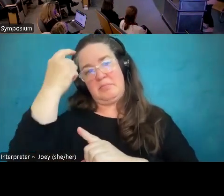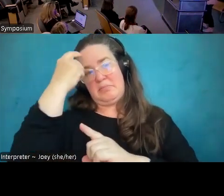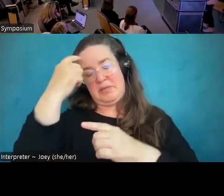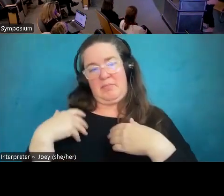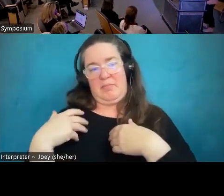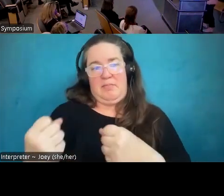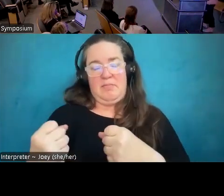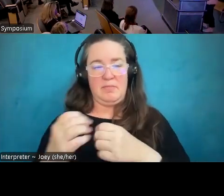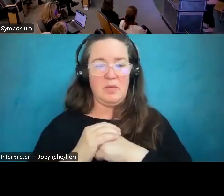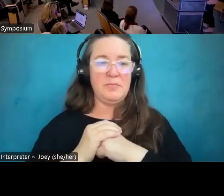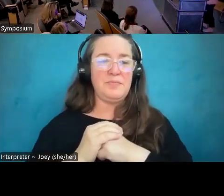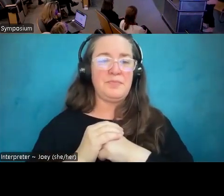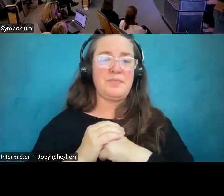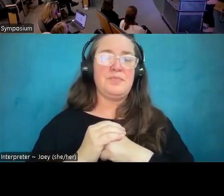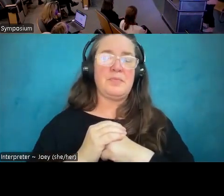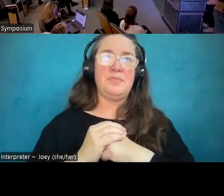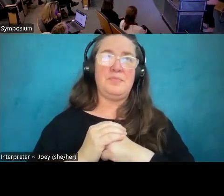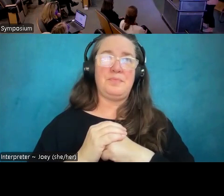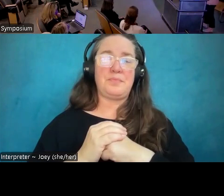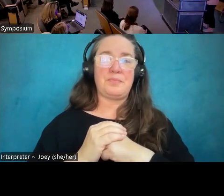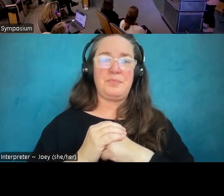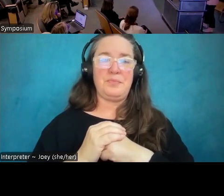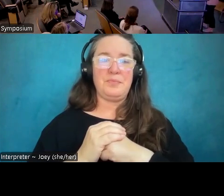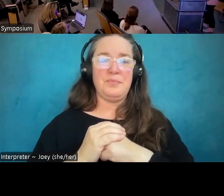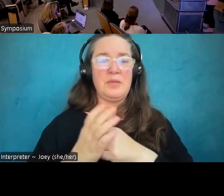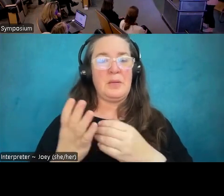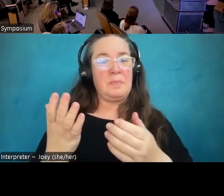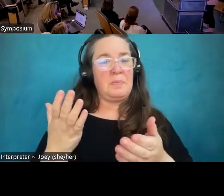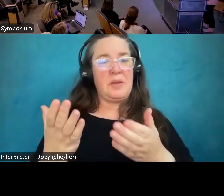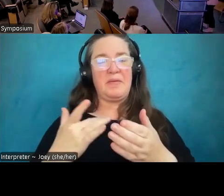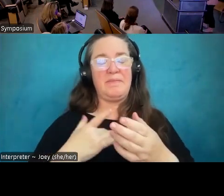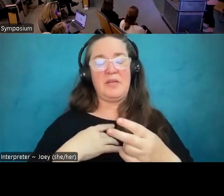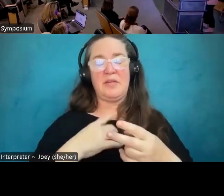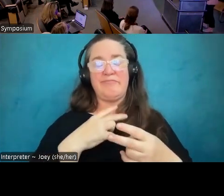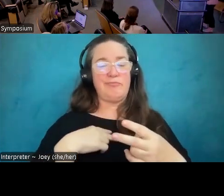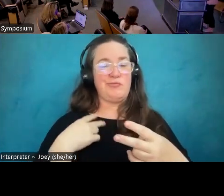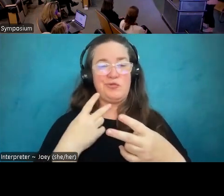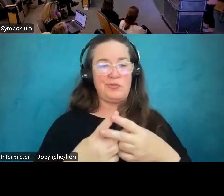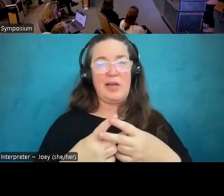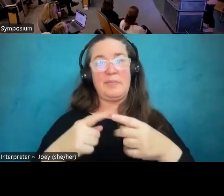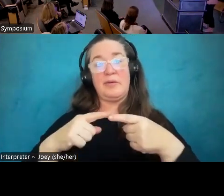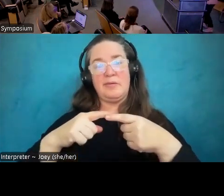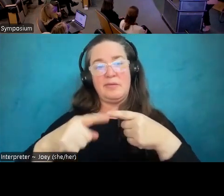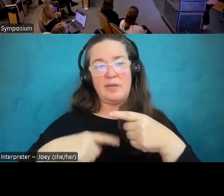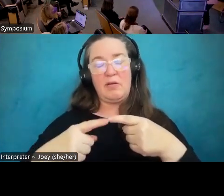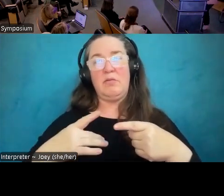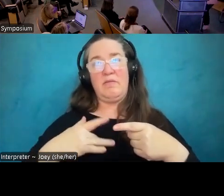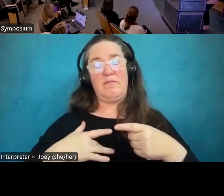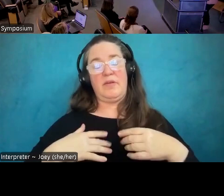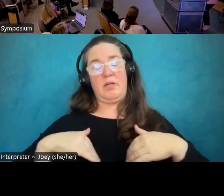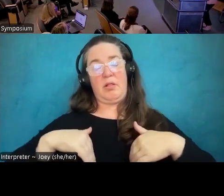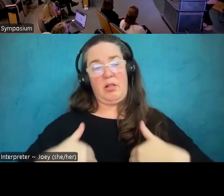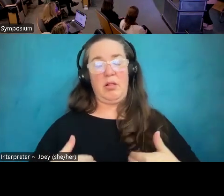well-being. So it might be feeling trapped in the cycle of exhaustion, feeling